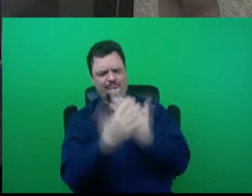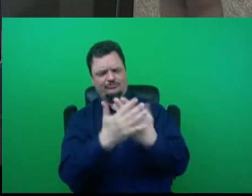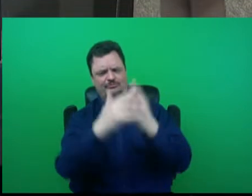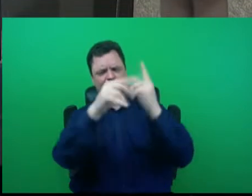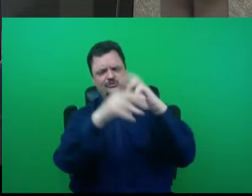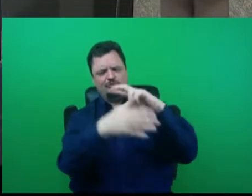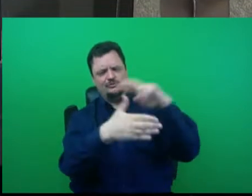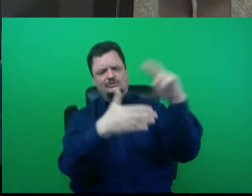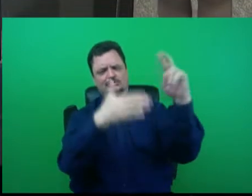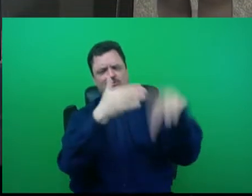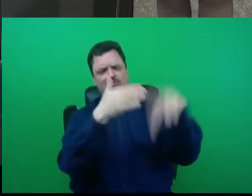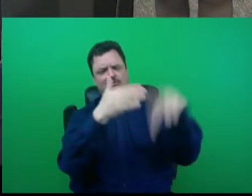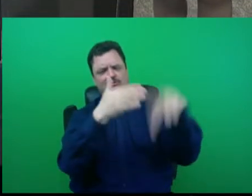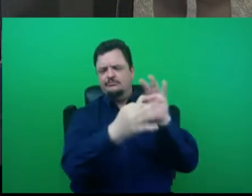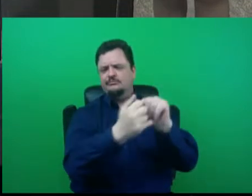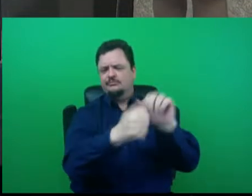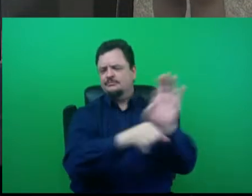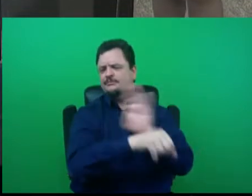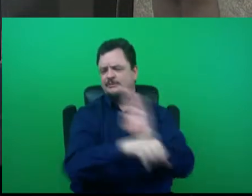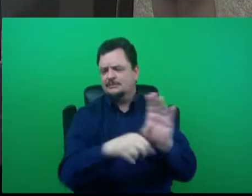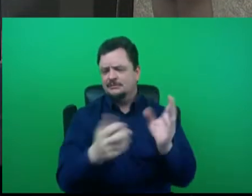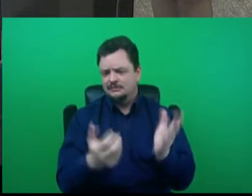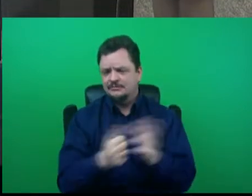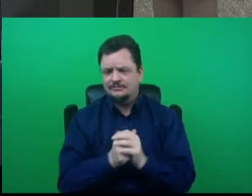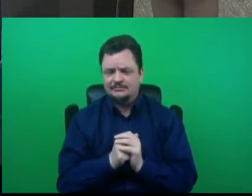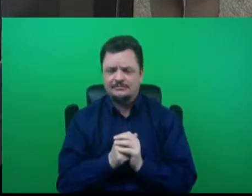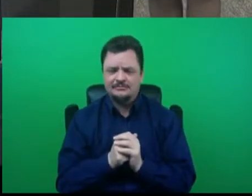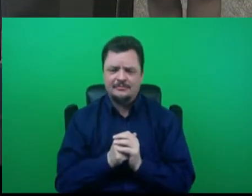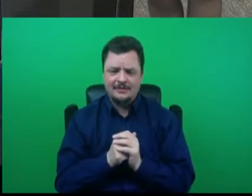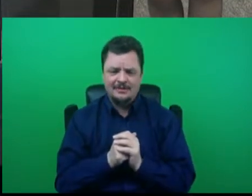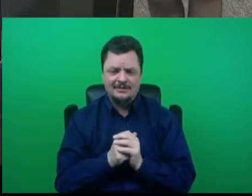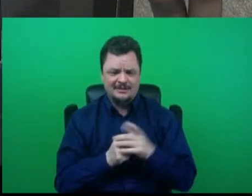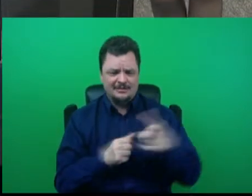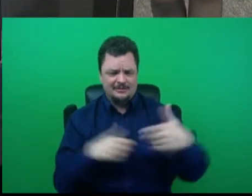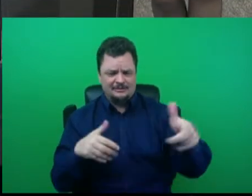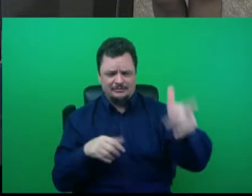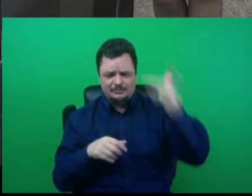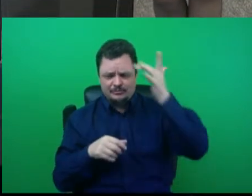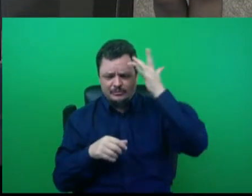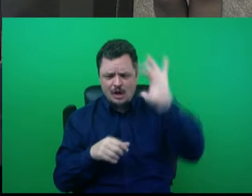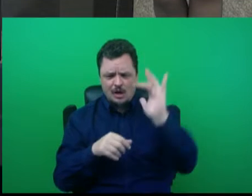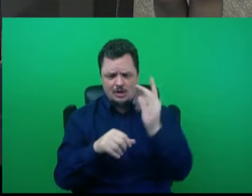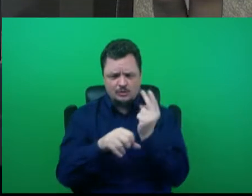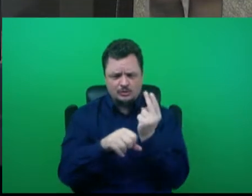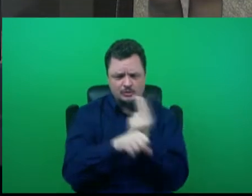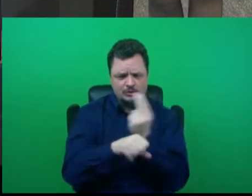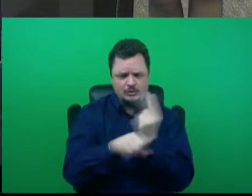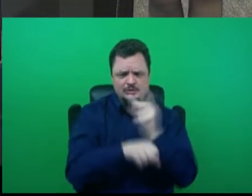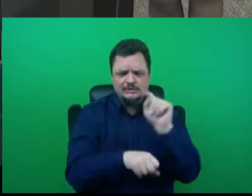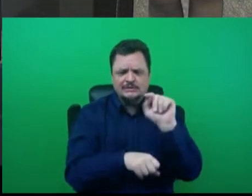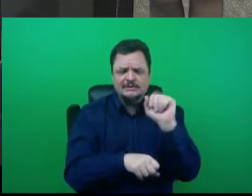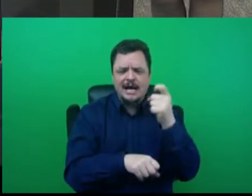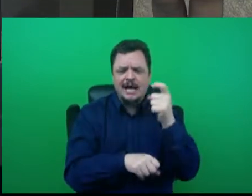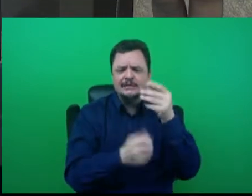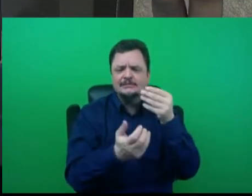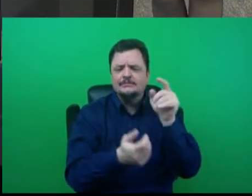prudent with taxpayer dollars and the funding that we get. But one thing that stands out to me, especially over the past couple of years,